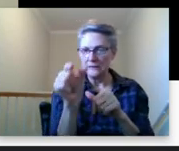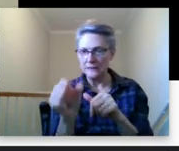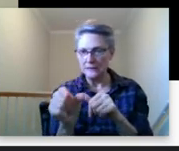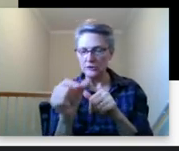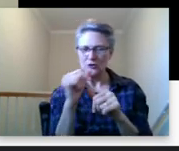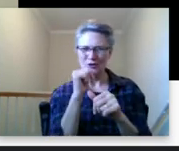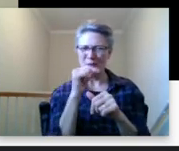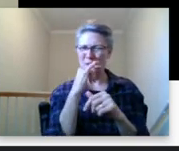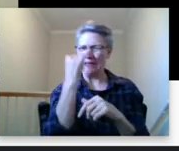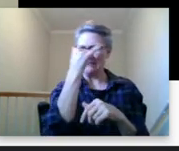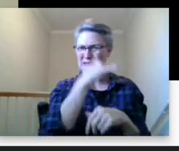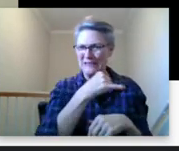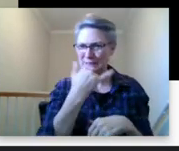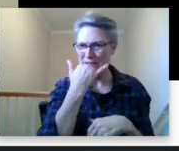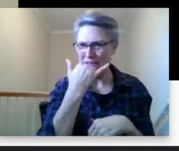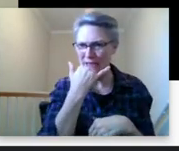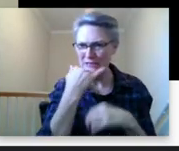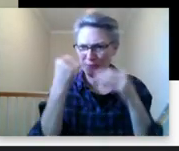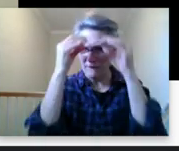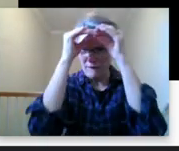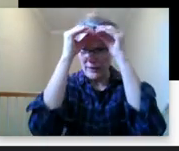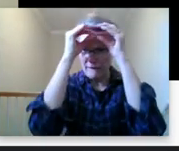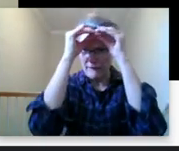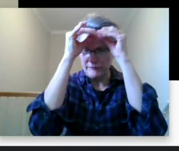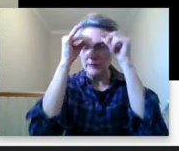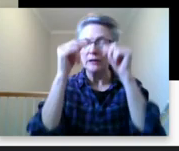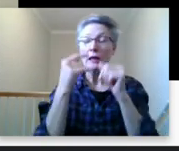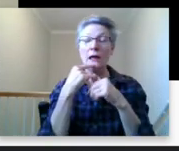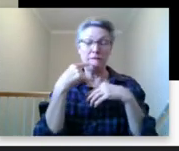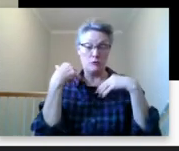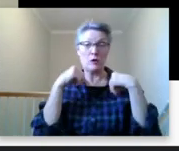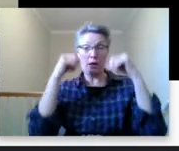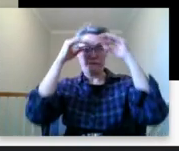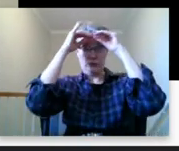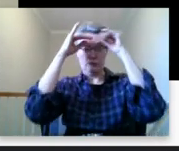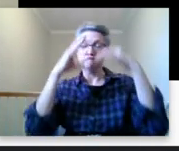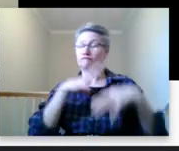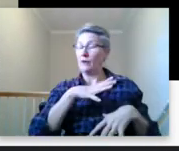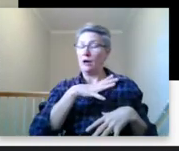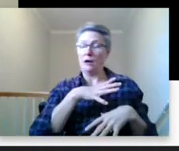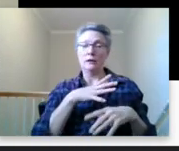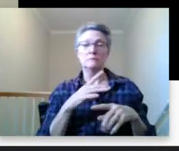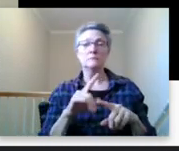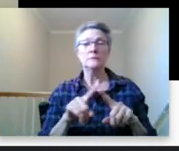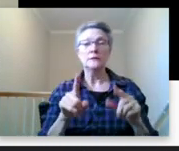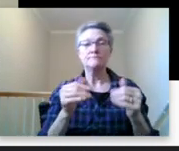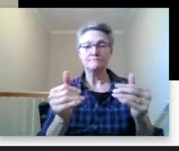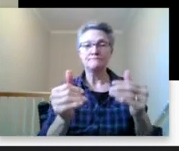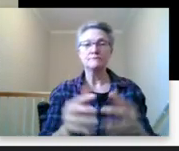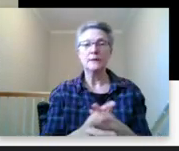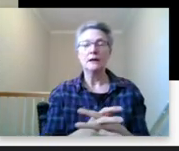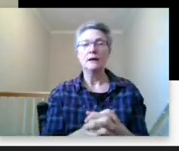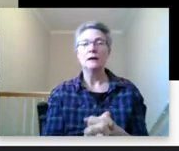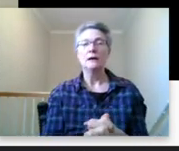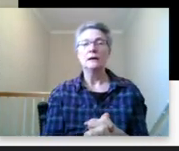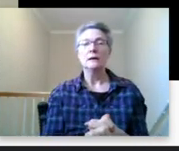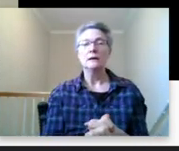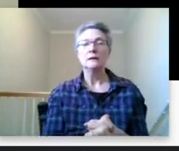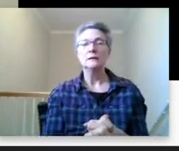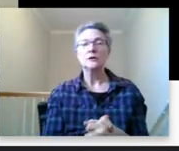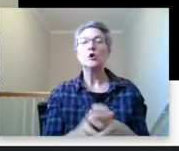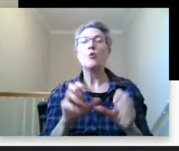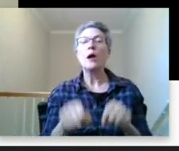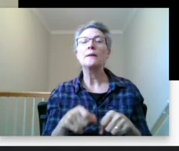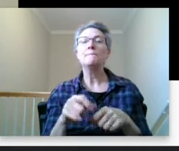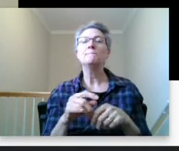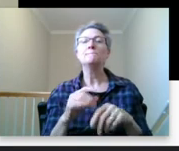math if that doesn't work for you. If mental math works great for you, that's totally fine. So 6 plus